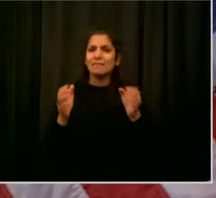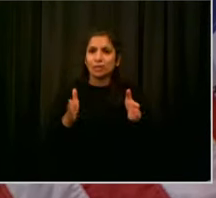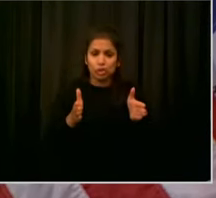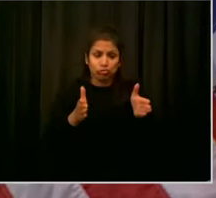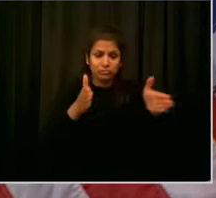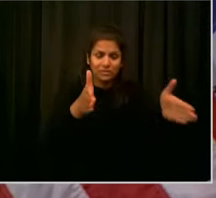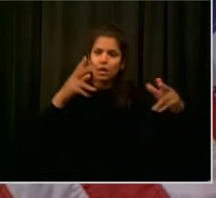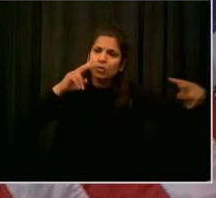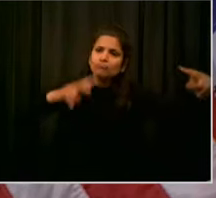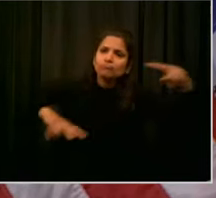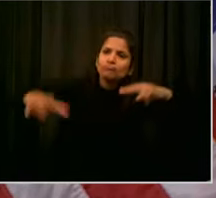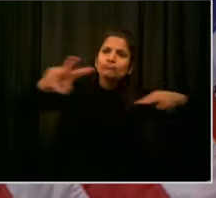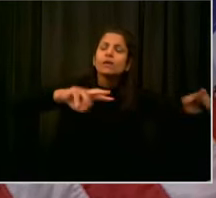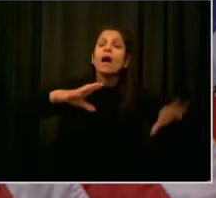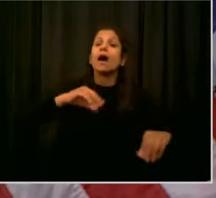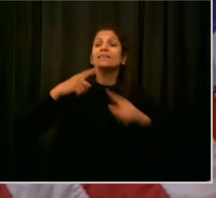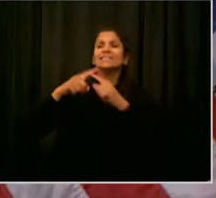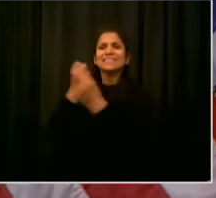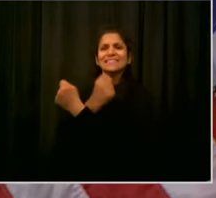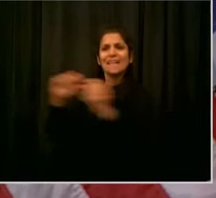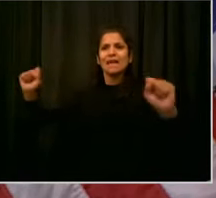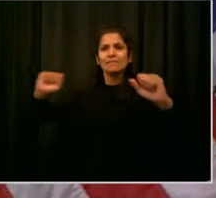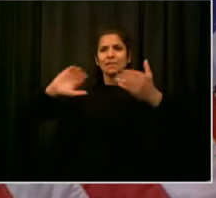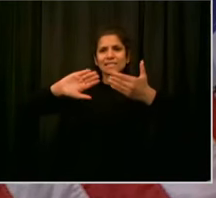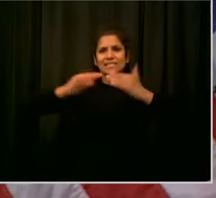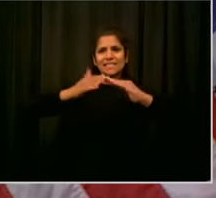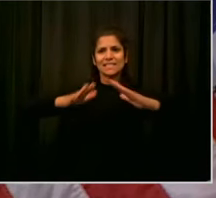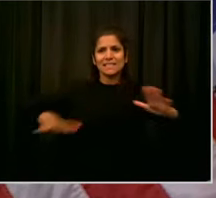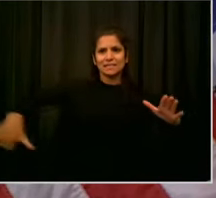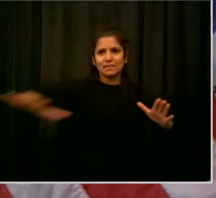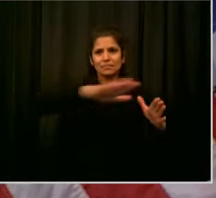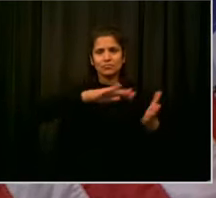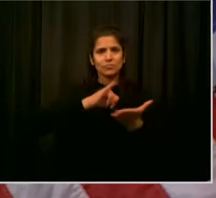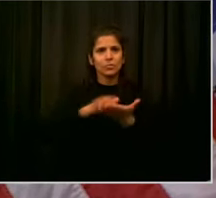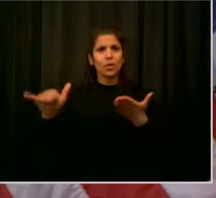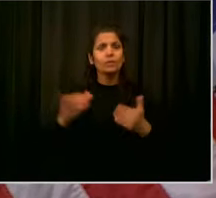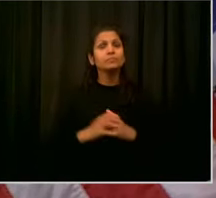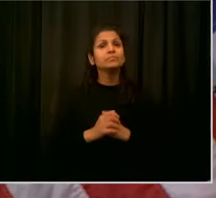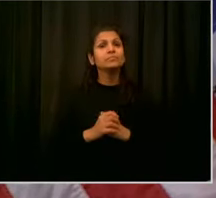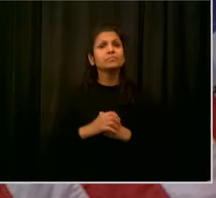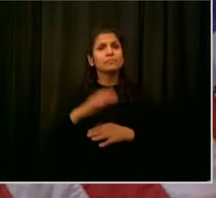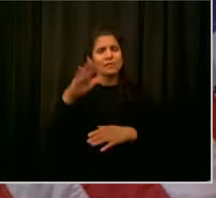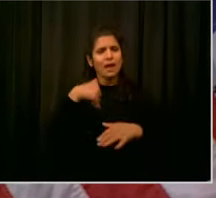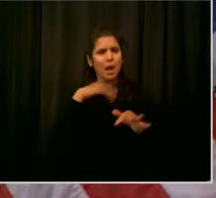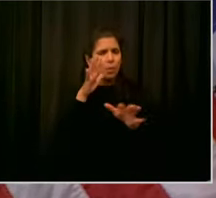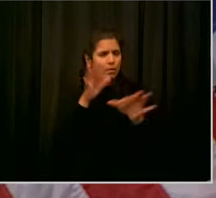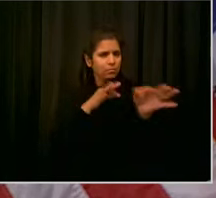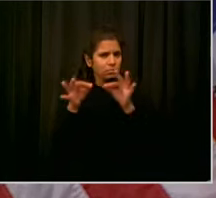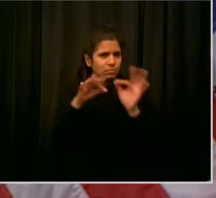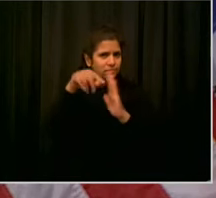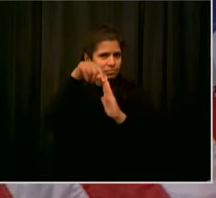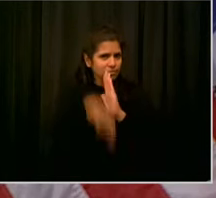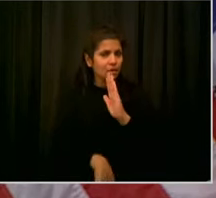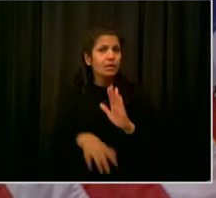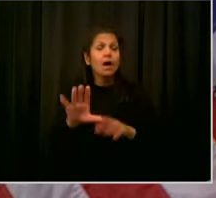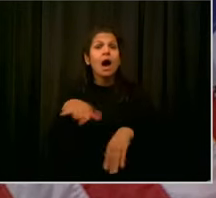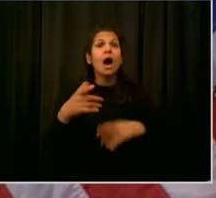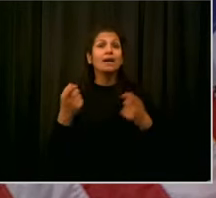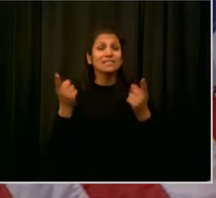the Beacon programs that had such a big impact in terms of giving young people a positive